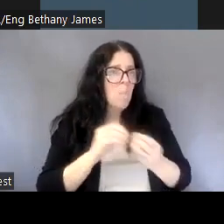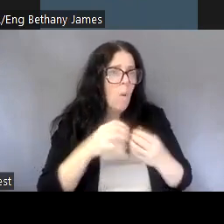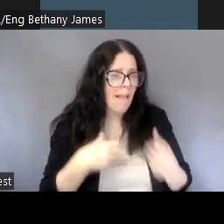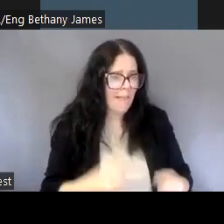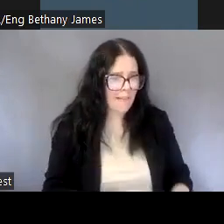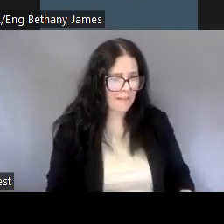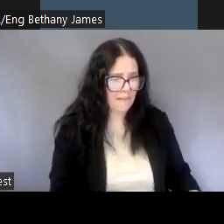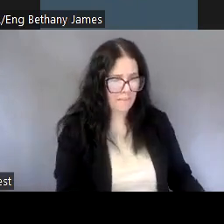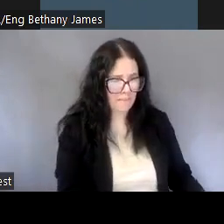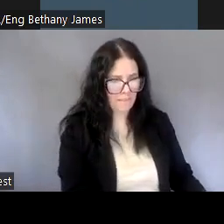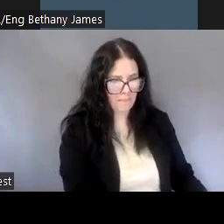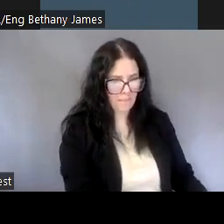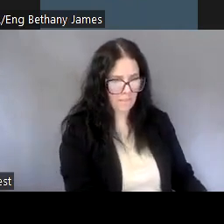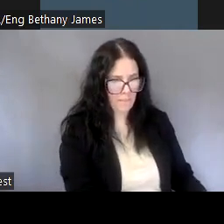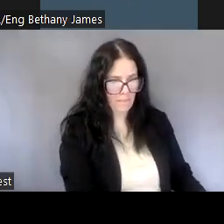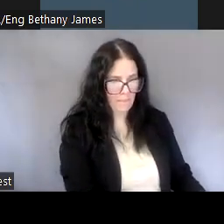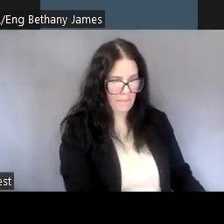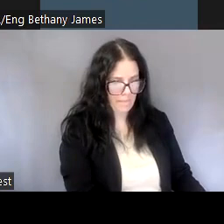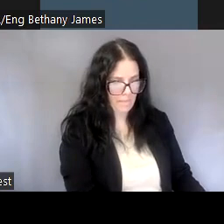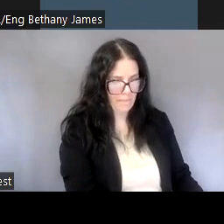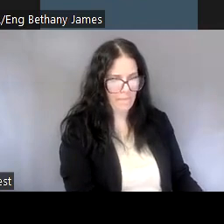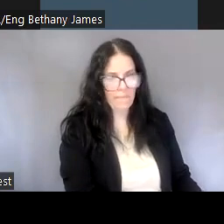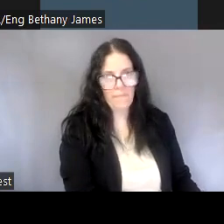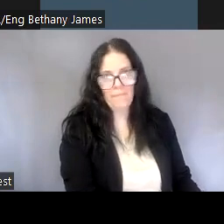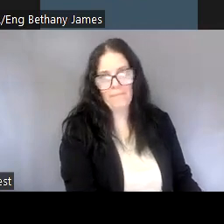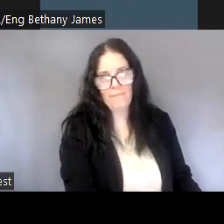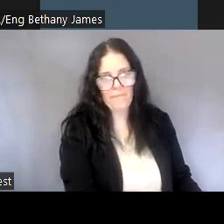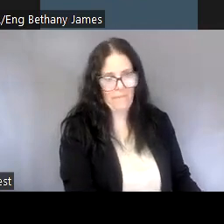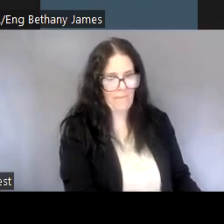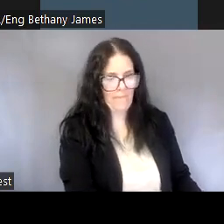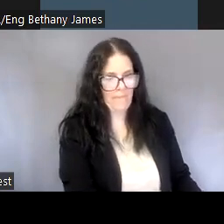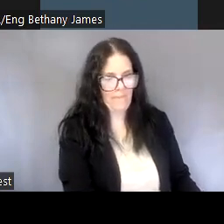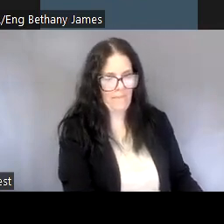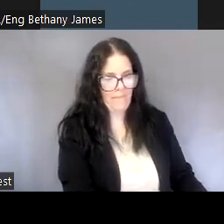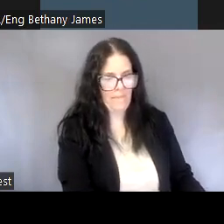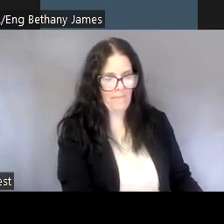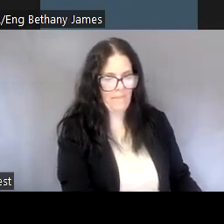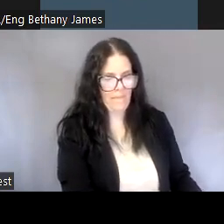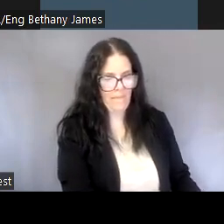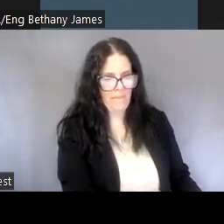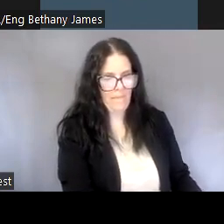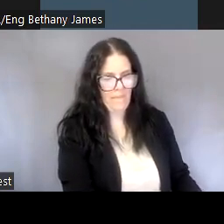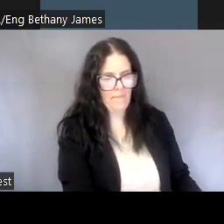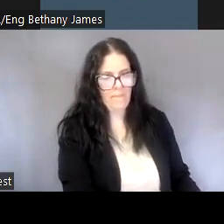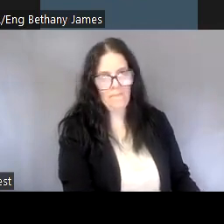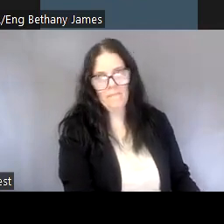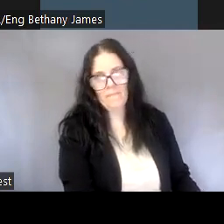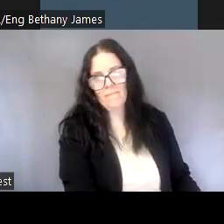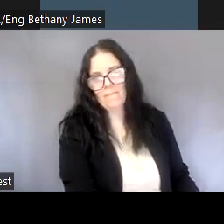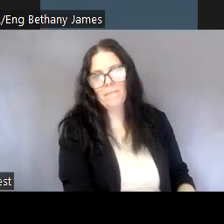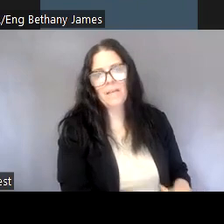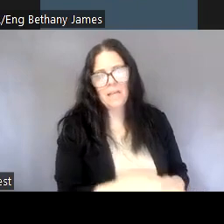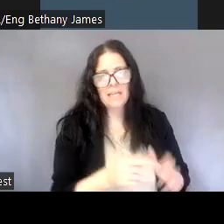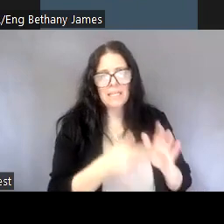you can talk about things that are affecting you. Yes, your employer should listen. Your employer doesn't always have to agree with you, but I think